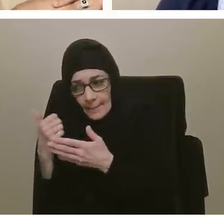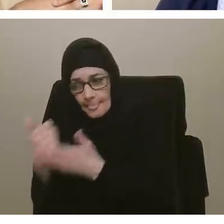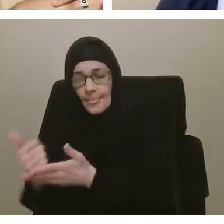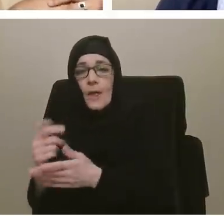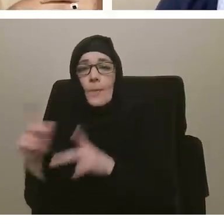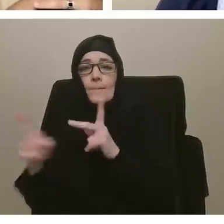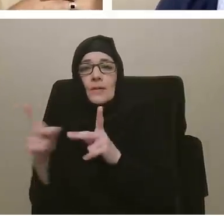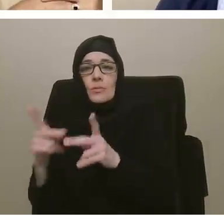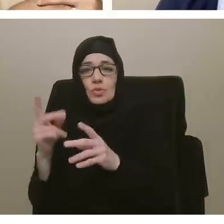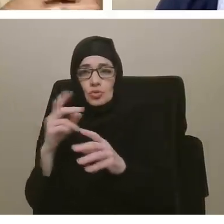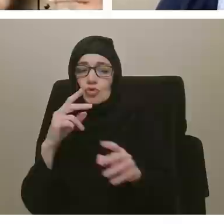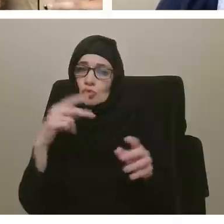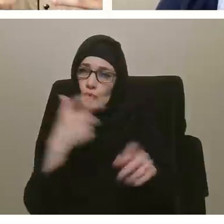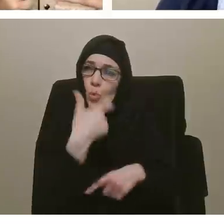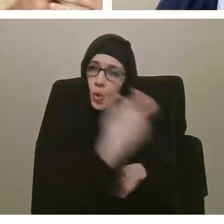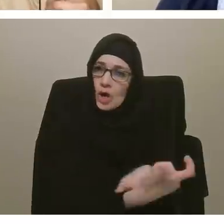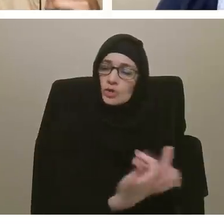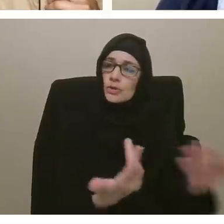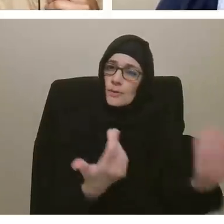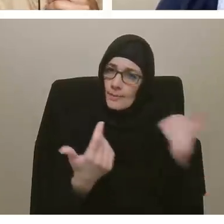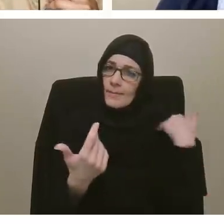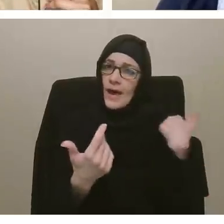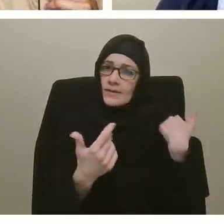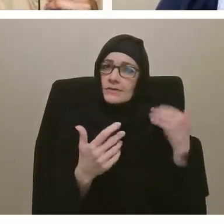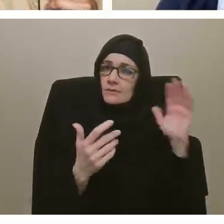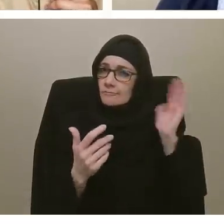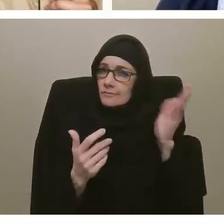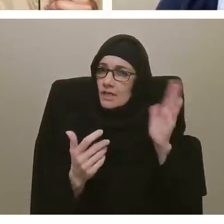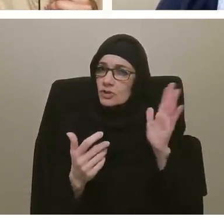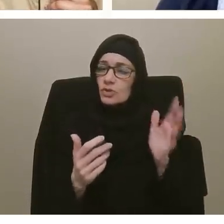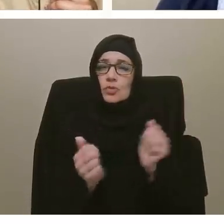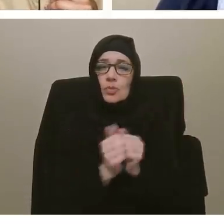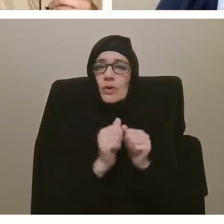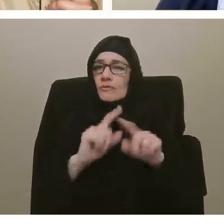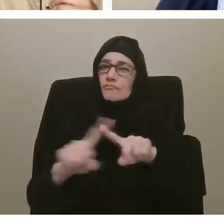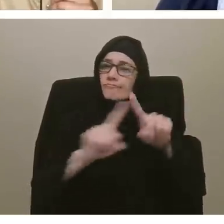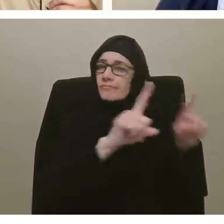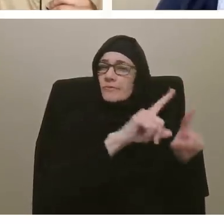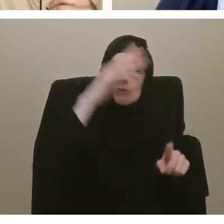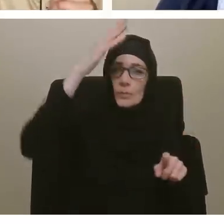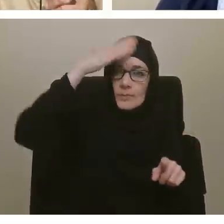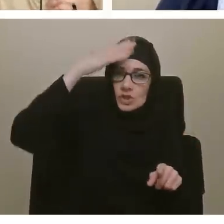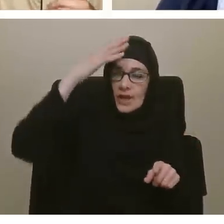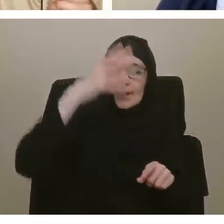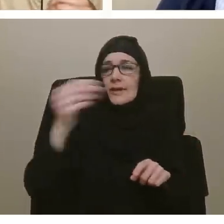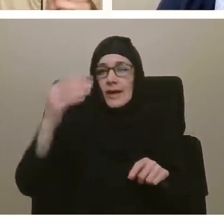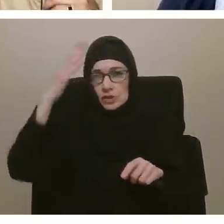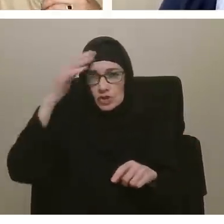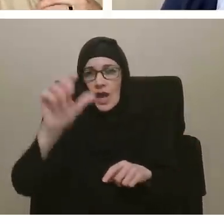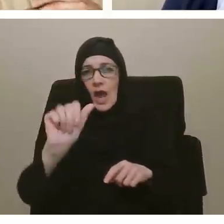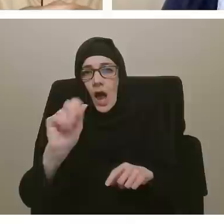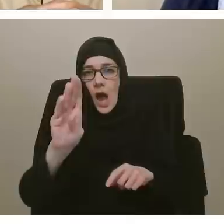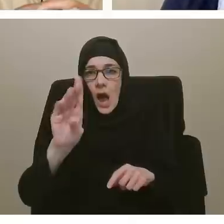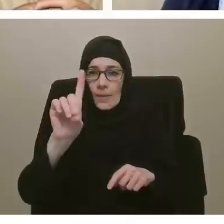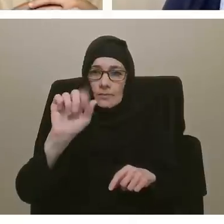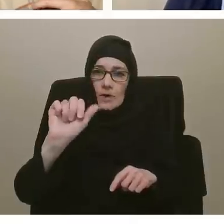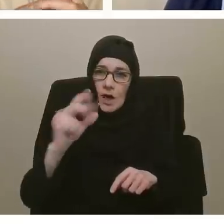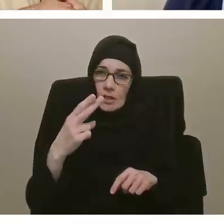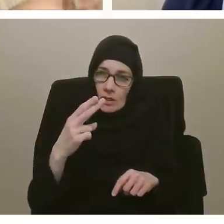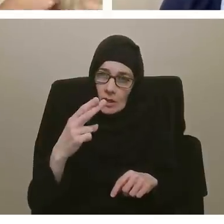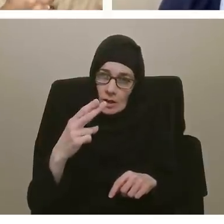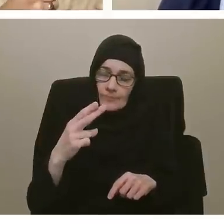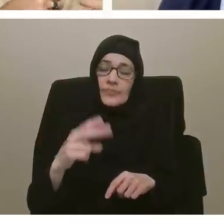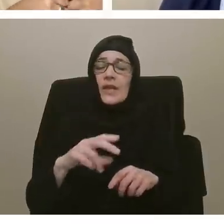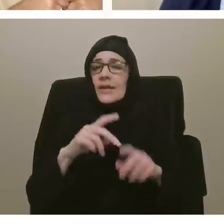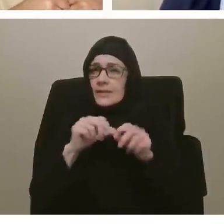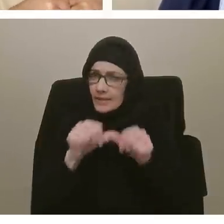we've had, alhamdulillah, Rabbi, Sheikh Abdullah, and keep connected, inshallah. Keep connected and keep making dua.